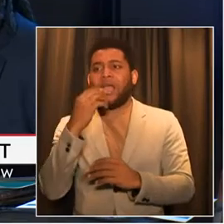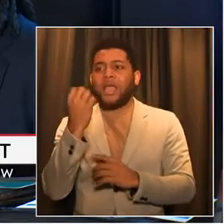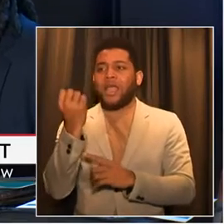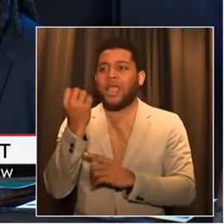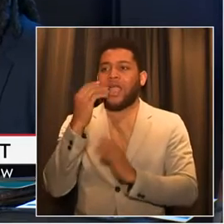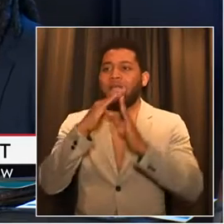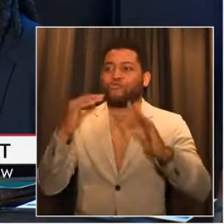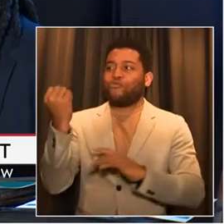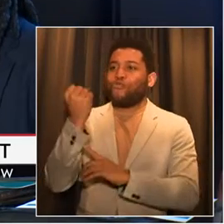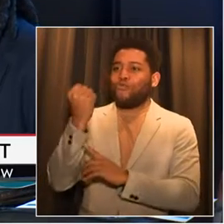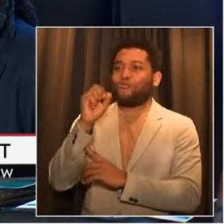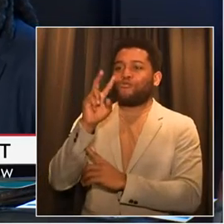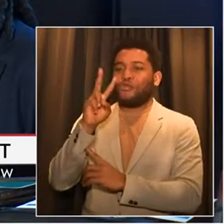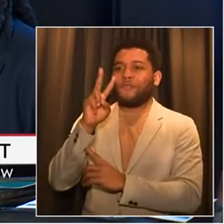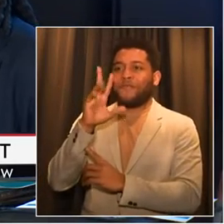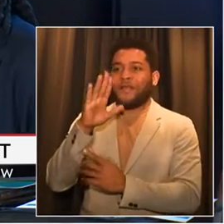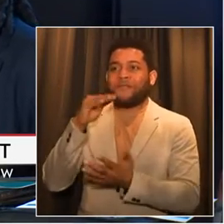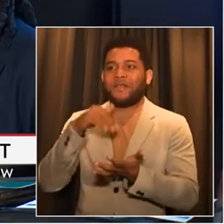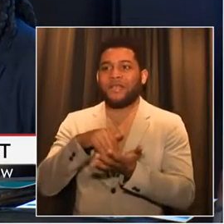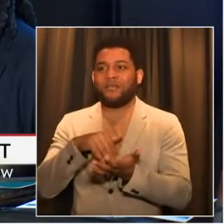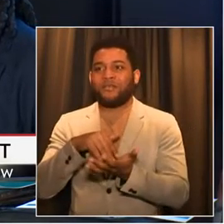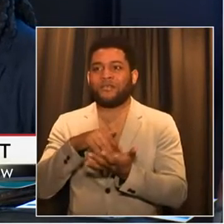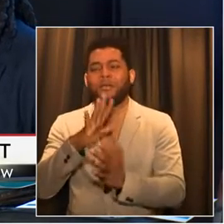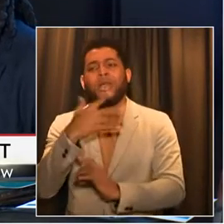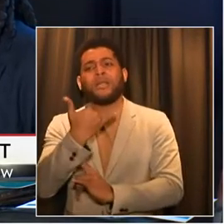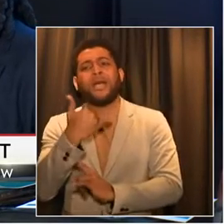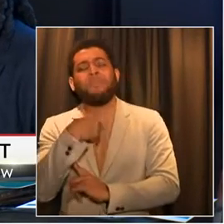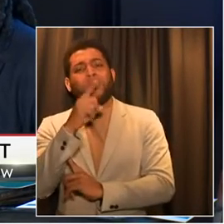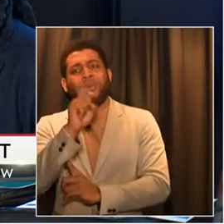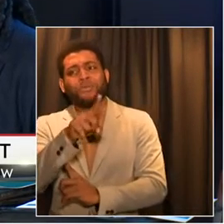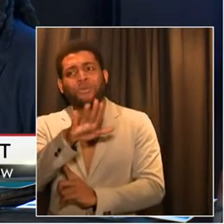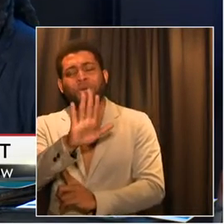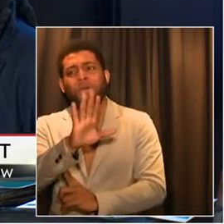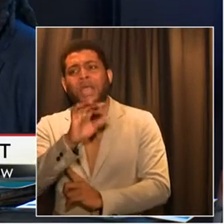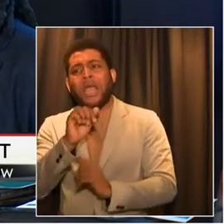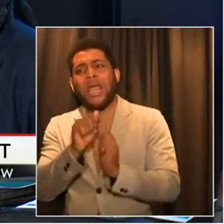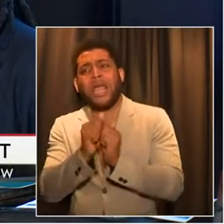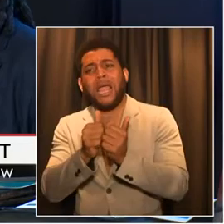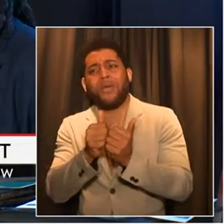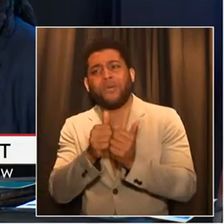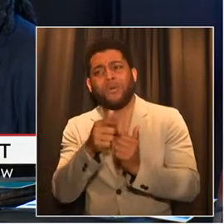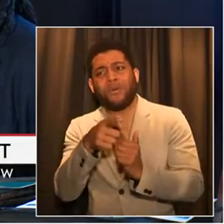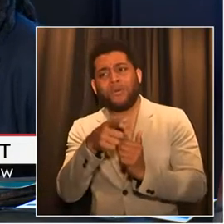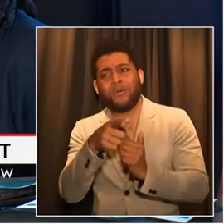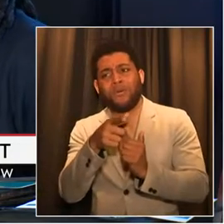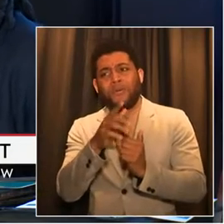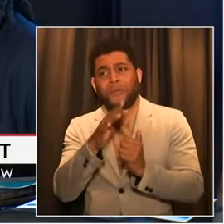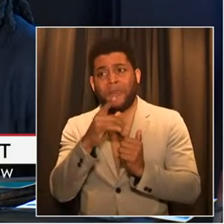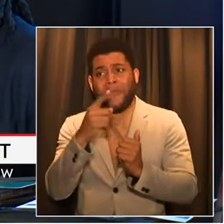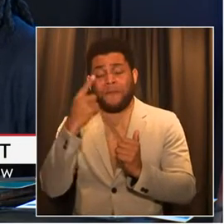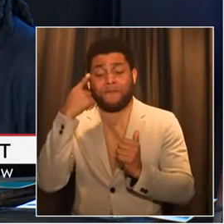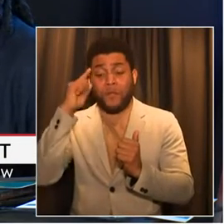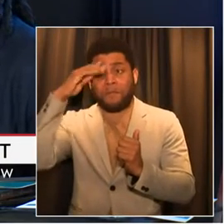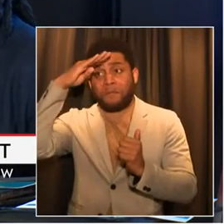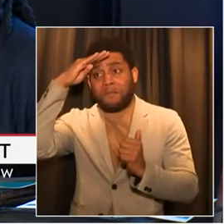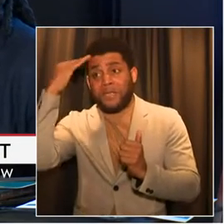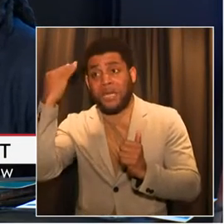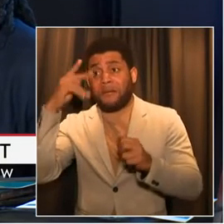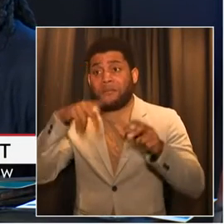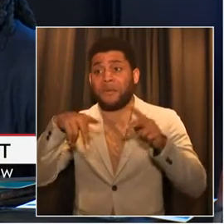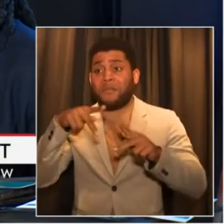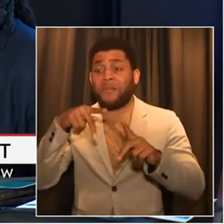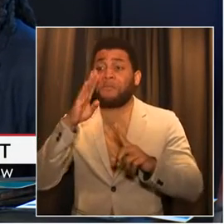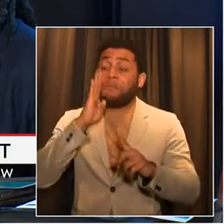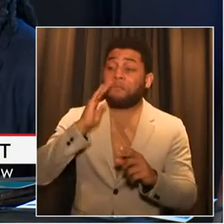of initiatives that's been touted for black and brown people in the district that I haven't seen really come to fruition. In